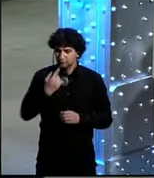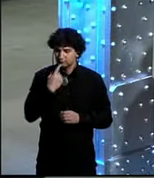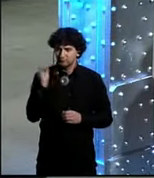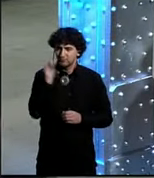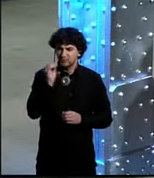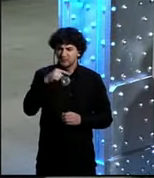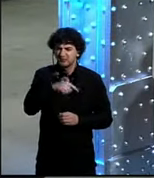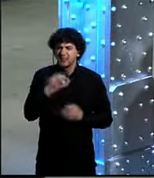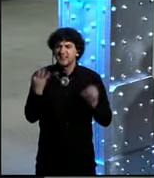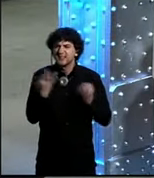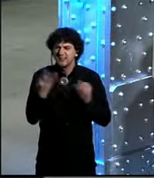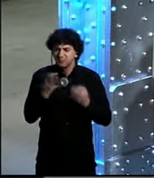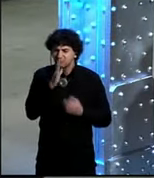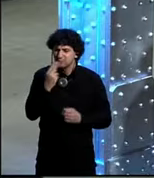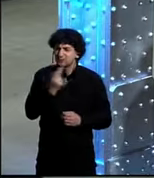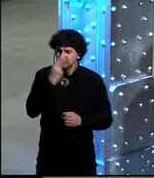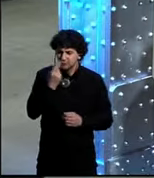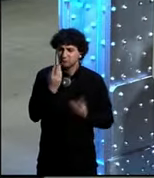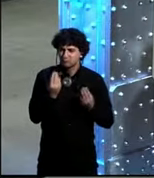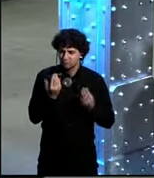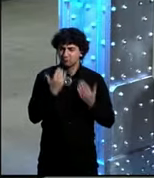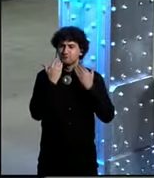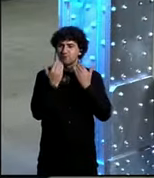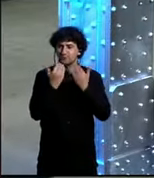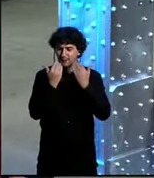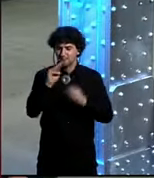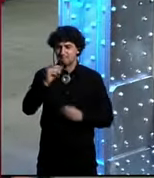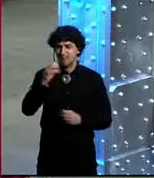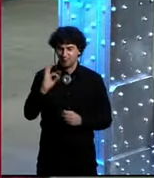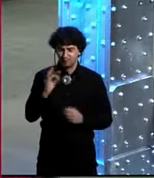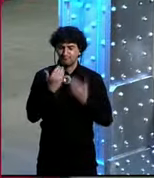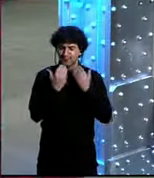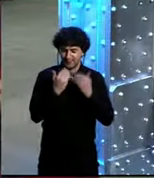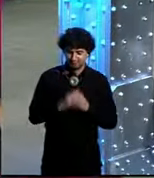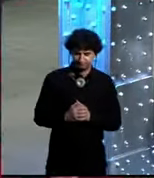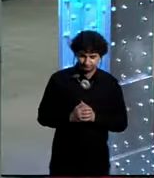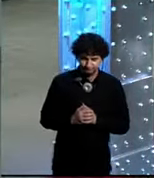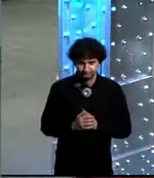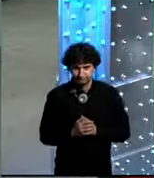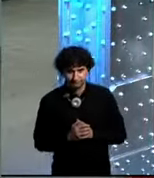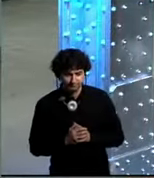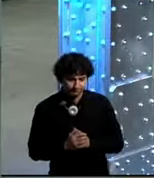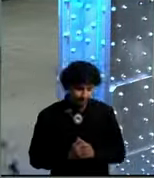Beyond, and I'm going to ask you what Beyond is and all this stuff. So thank you, Paco.